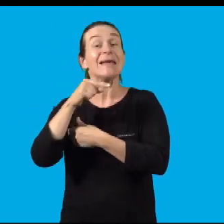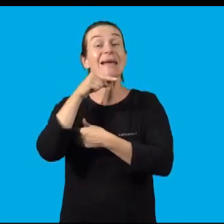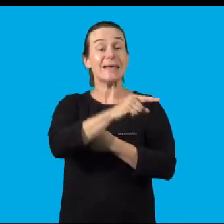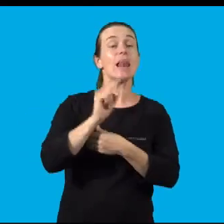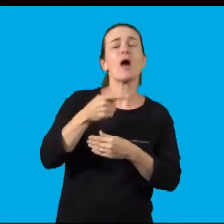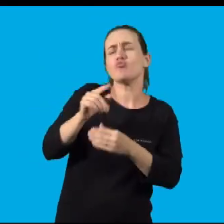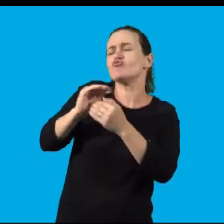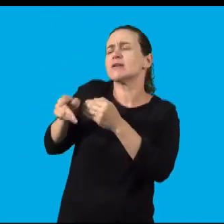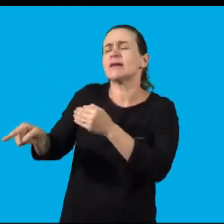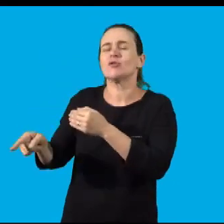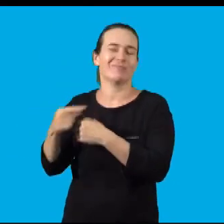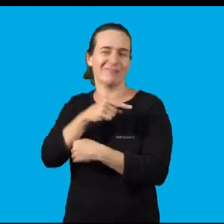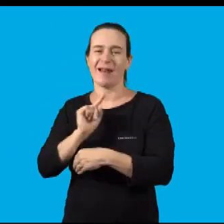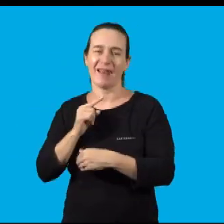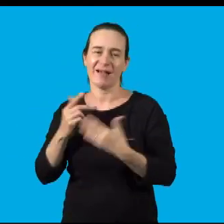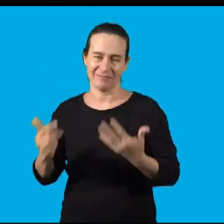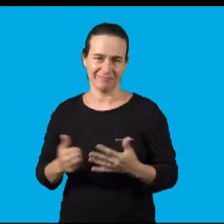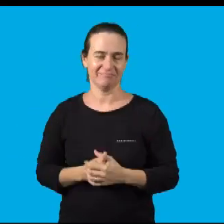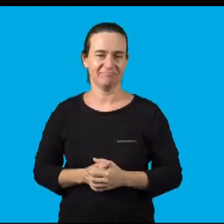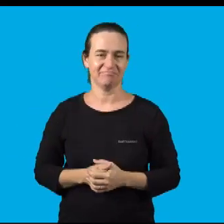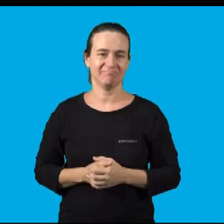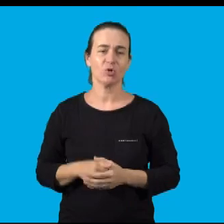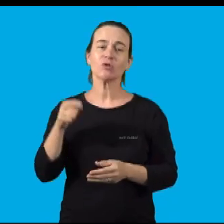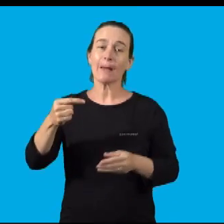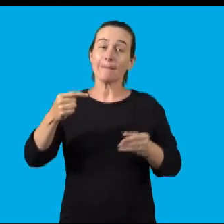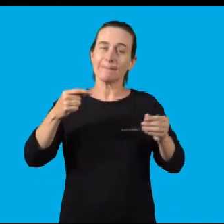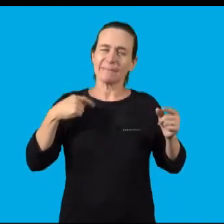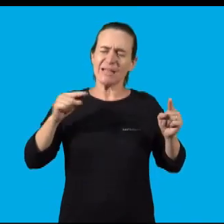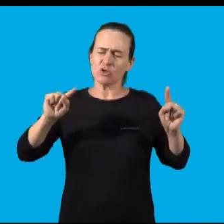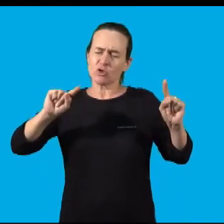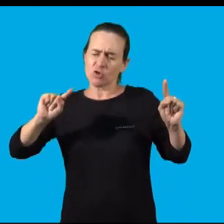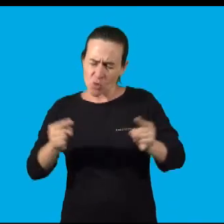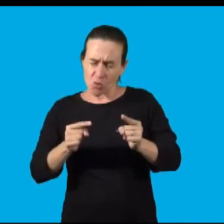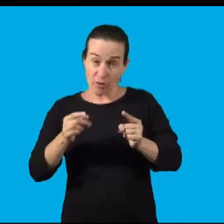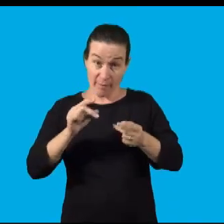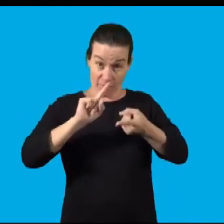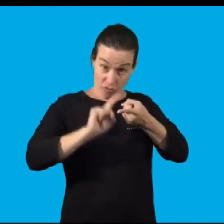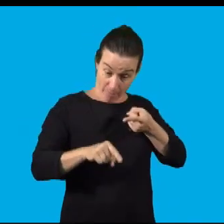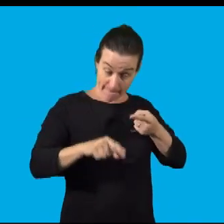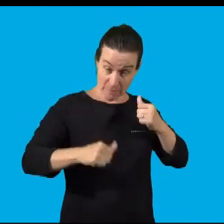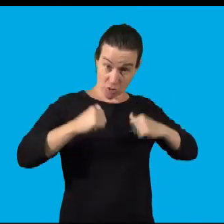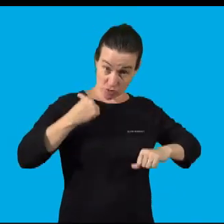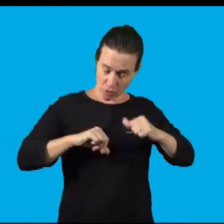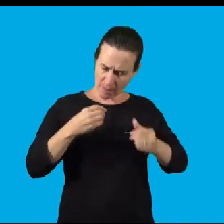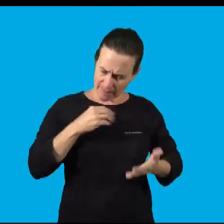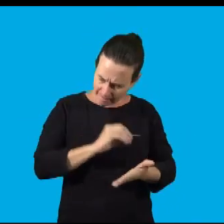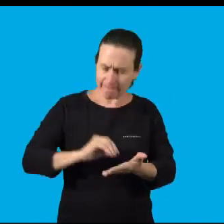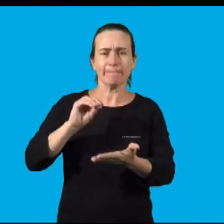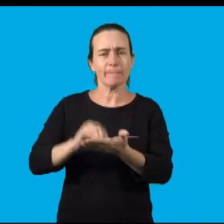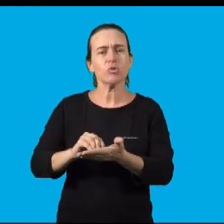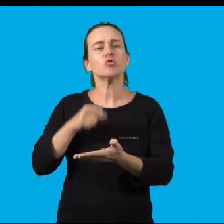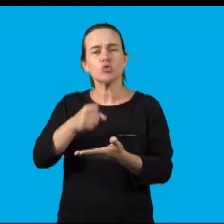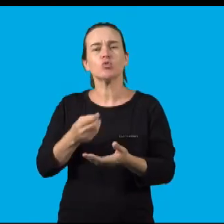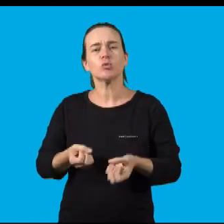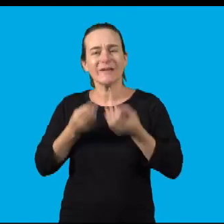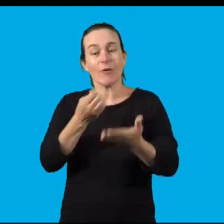protect Othello. So look at how I've briefly quoted little parts of quotations to